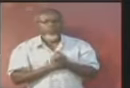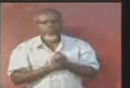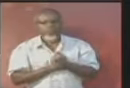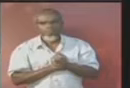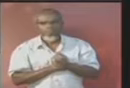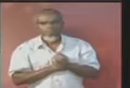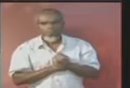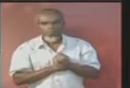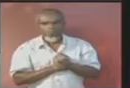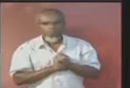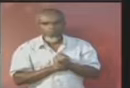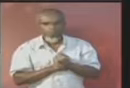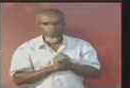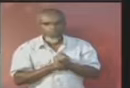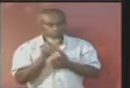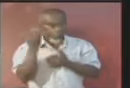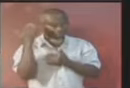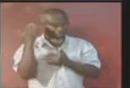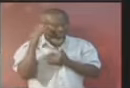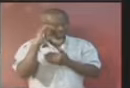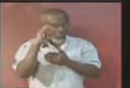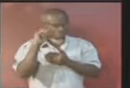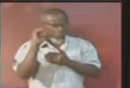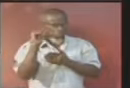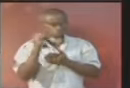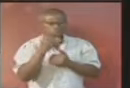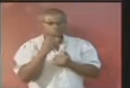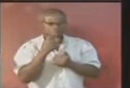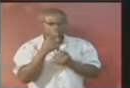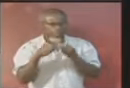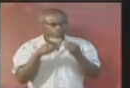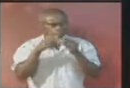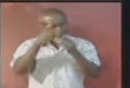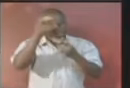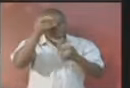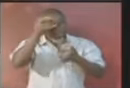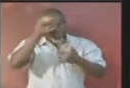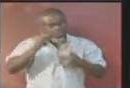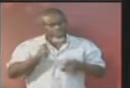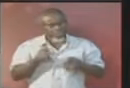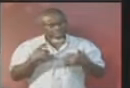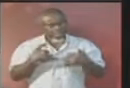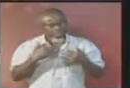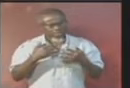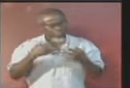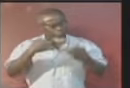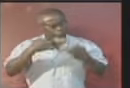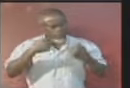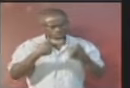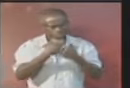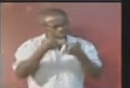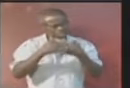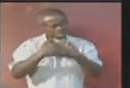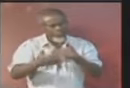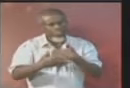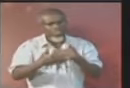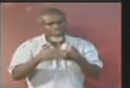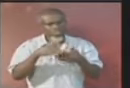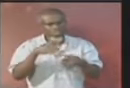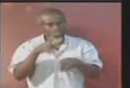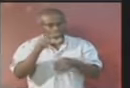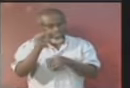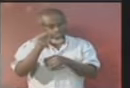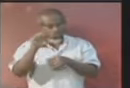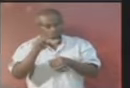about a patient who would have had complications after taking the AstraZeneca vaccine. I was just wondering, can you